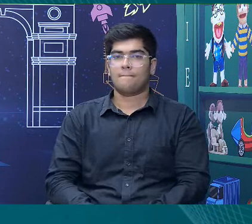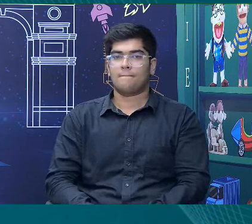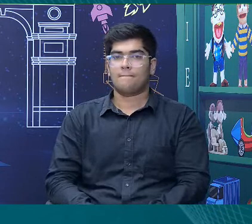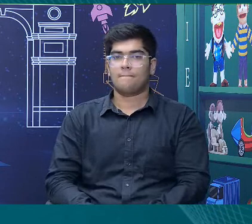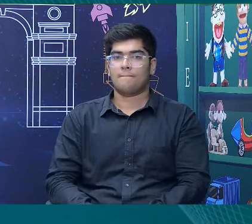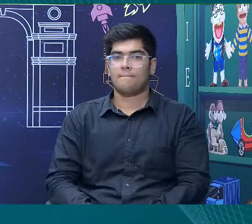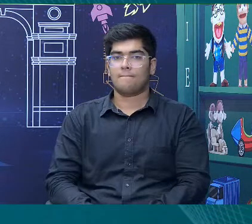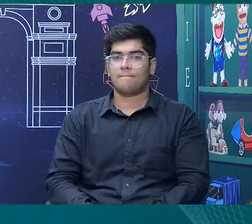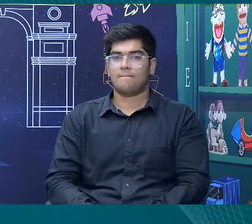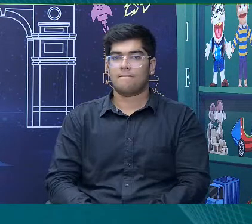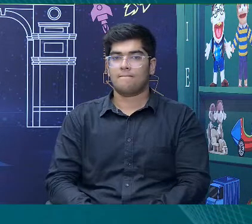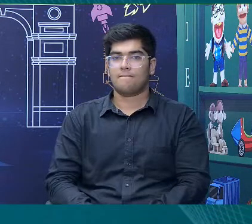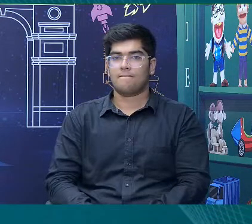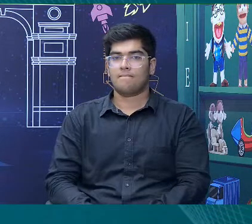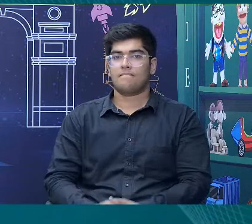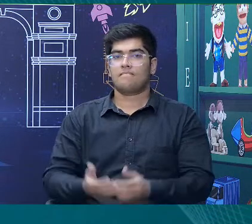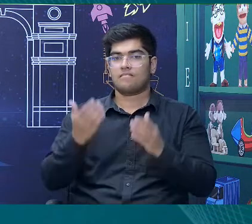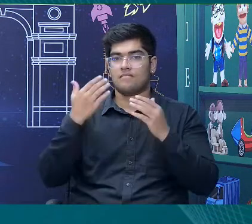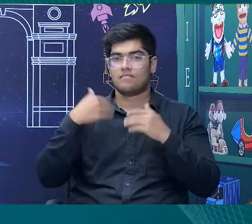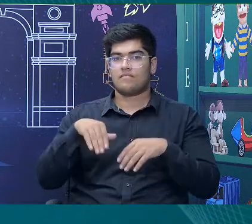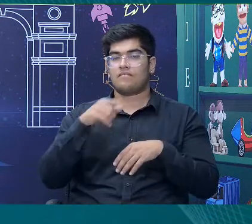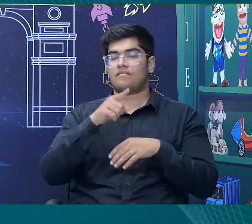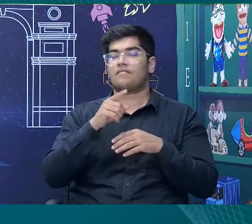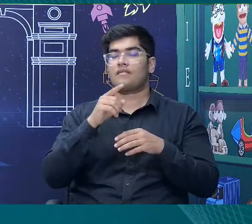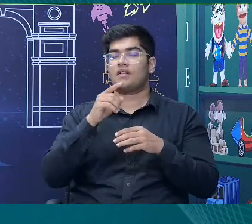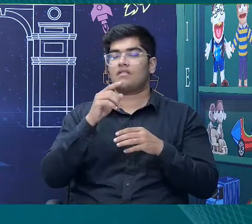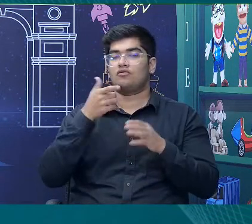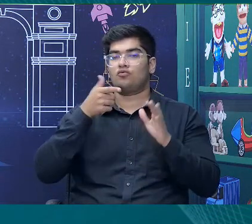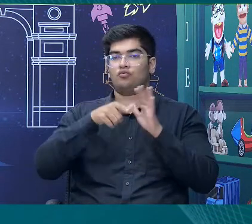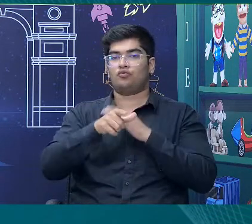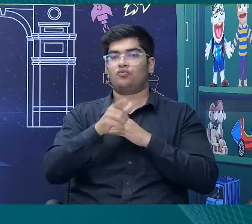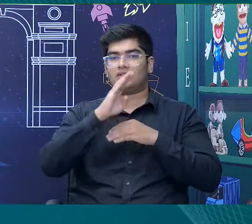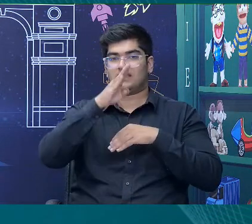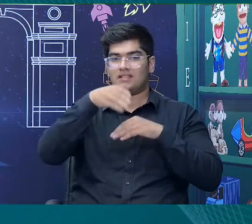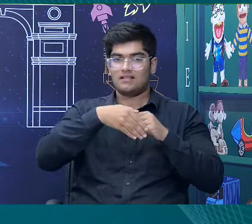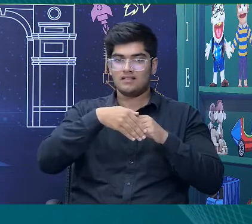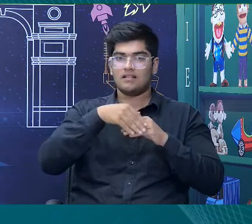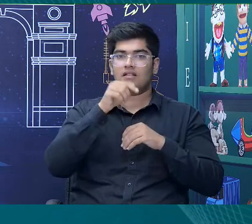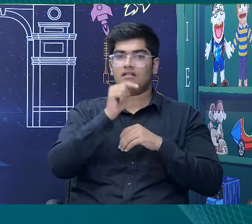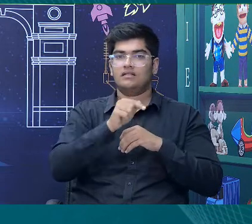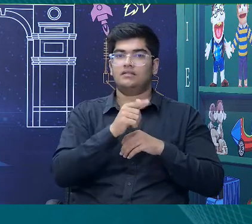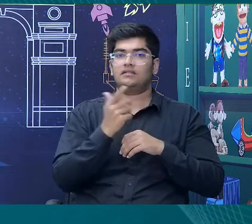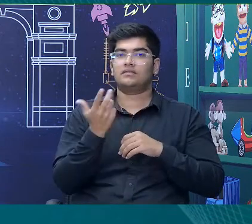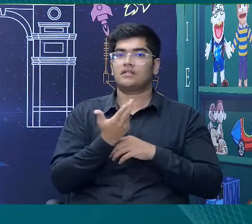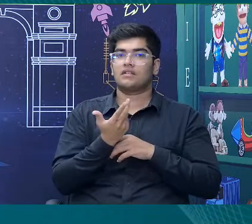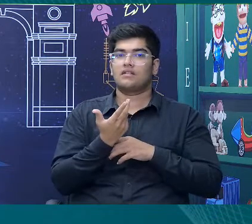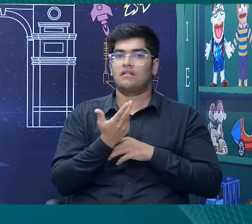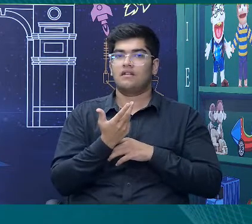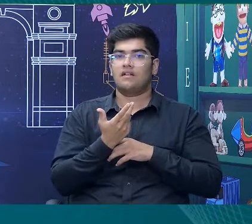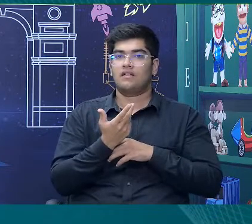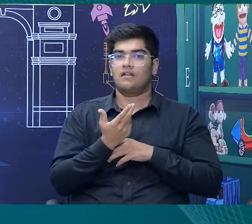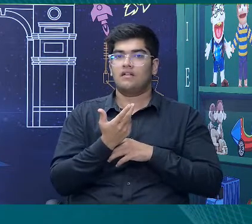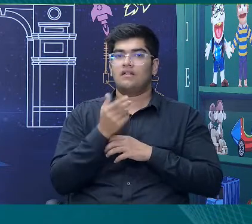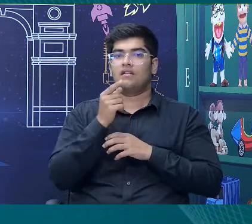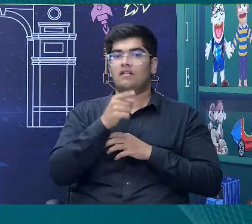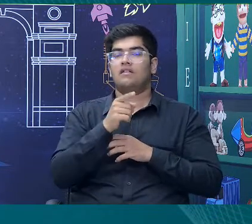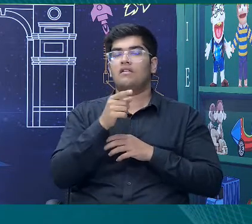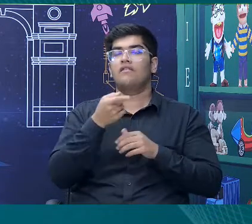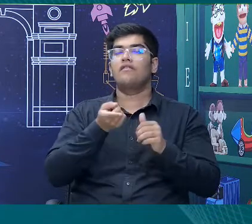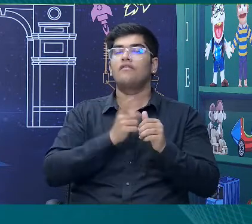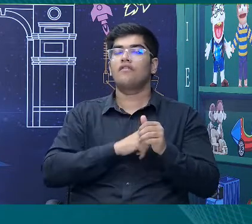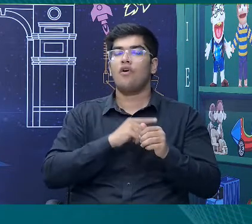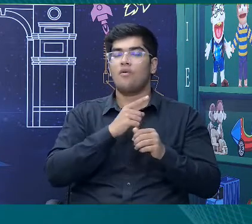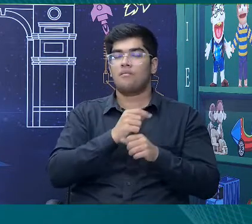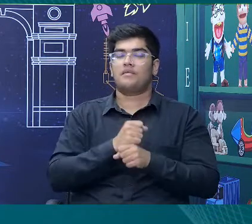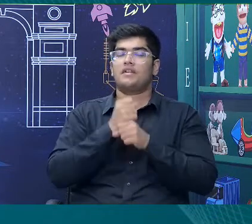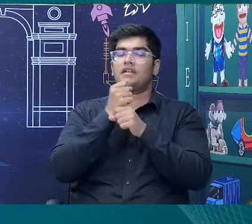bit. Yeah. The rat trap, and he also leaves one rat trap for the girl, for Edla. And he says